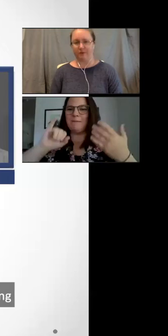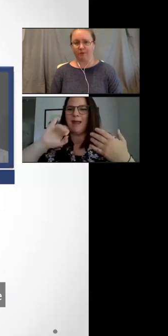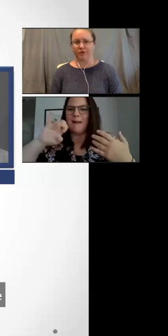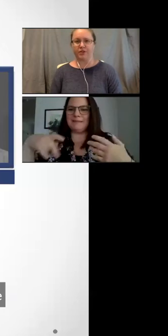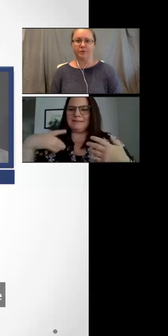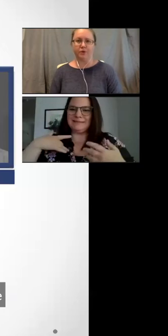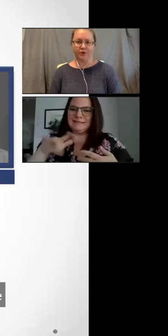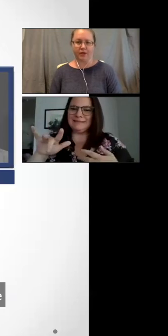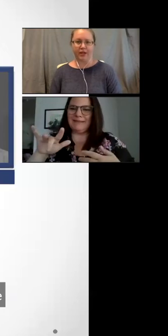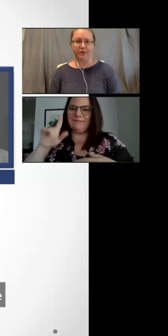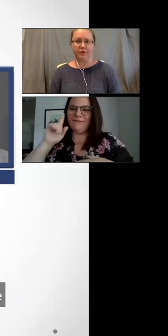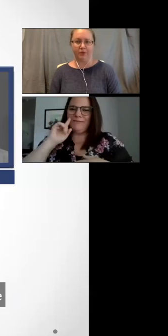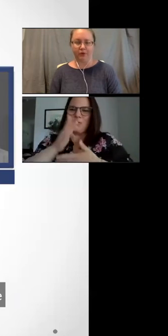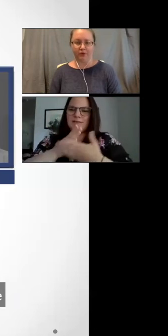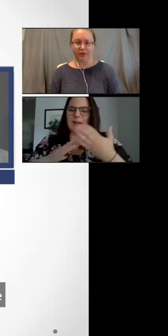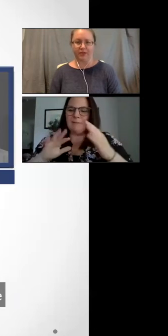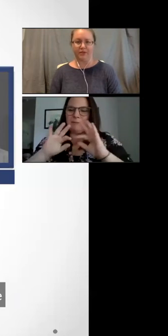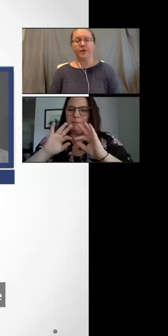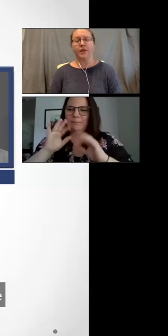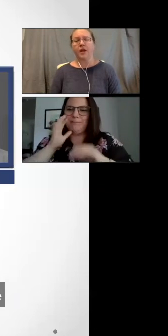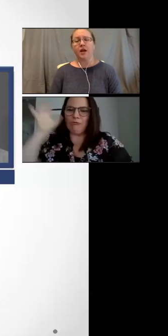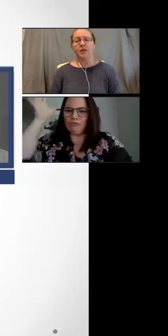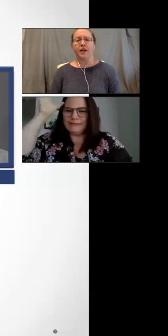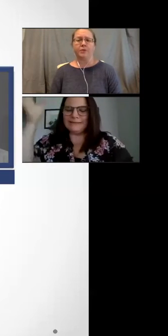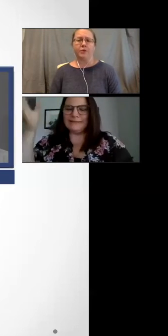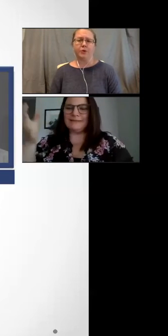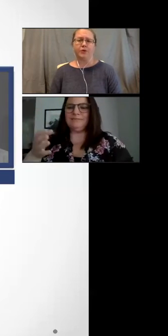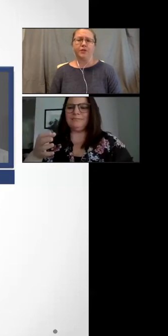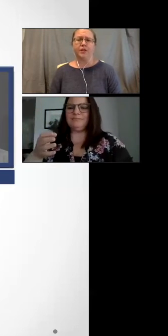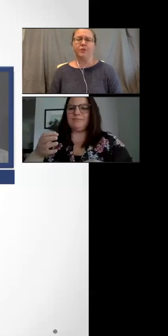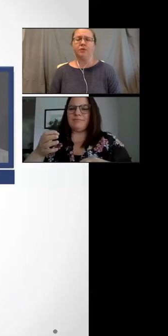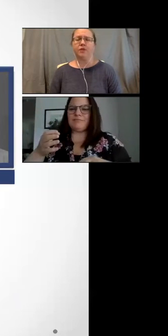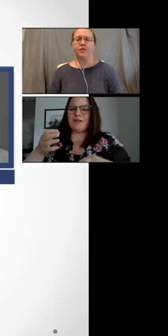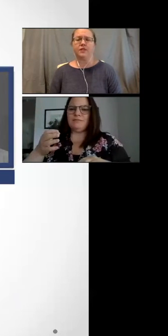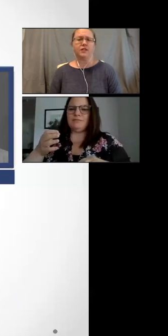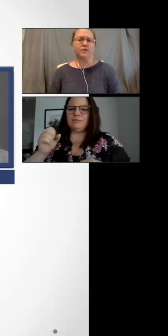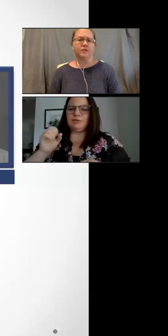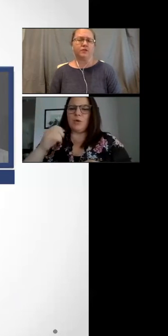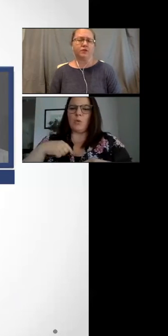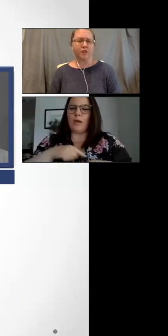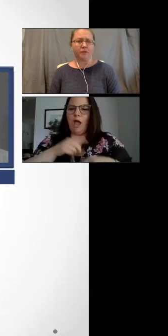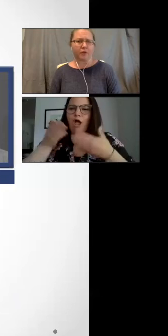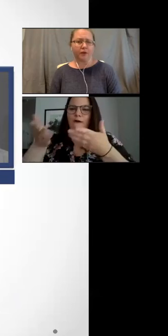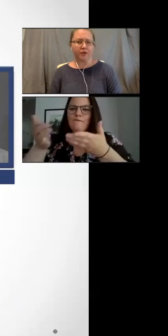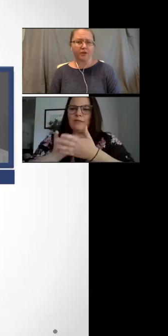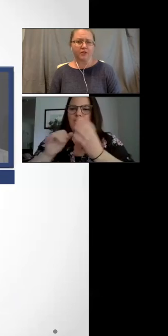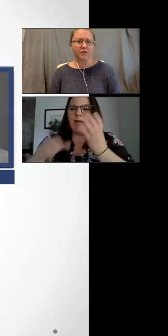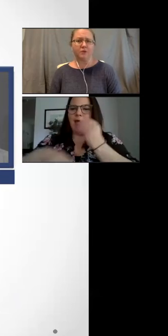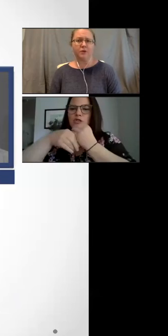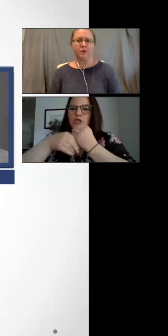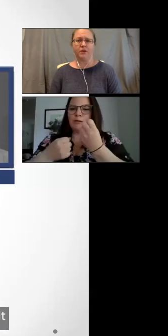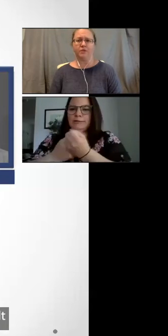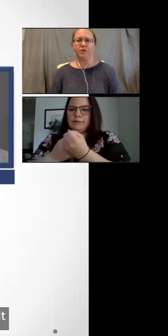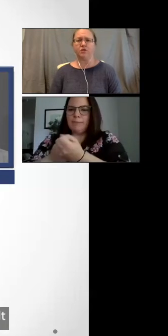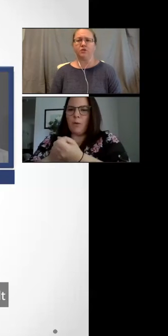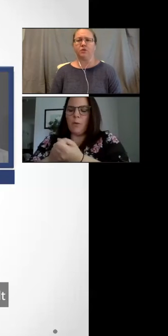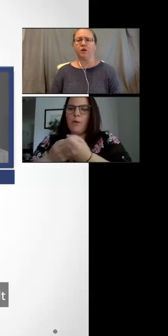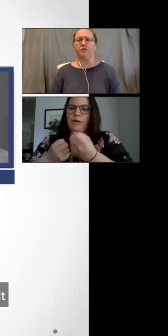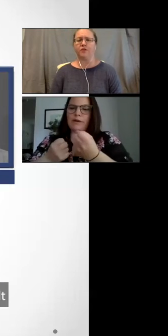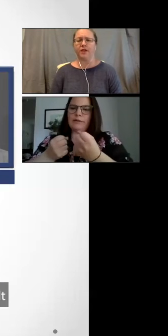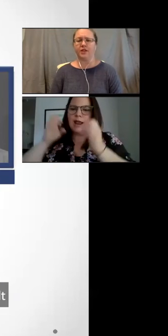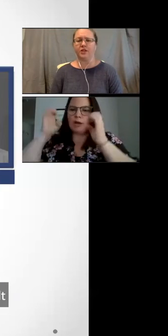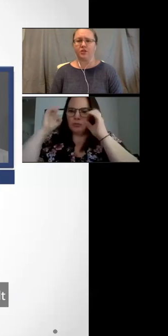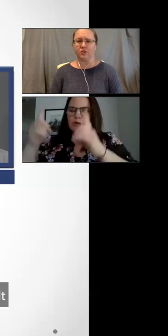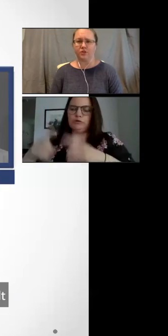staff members to support the IEP process. The IEP process can be a really sensitive and difficult time for parents. So we want to make sure that we